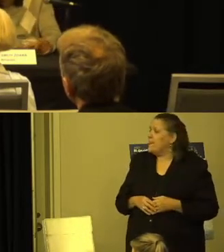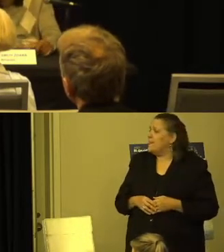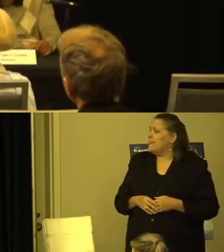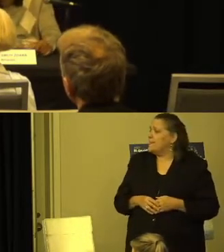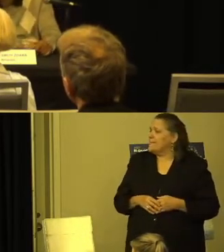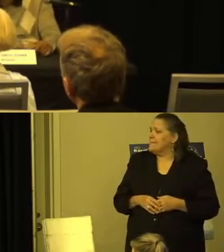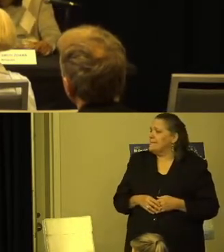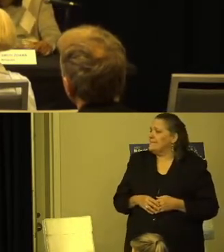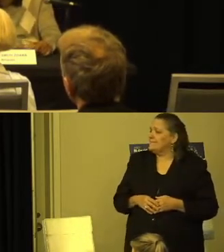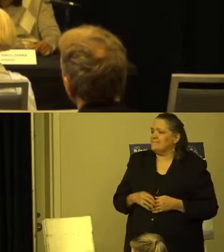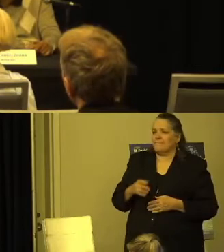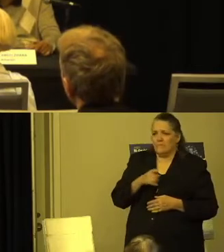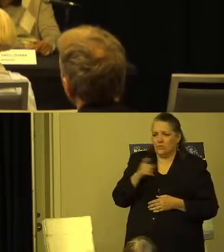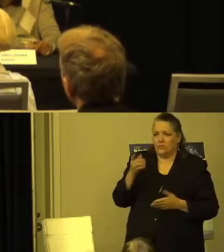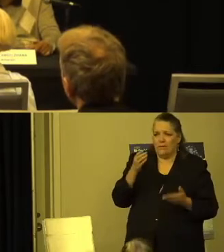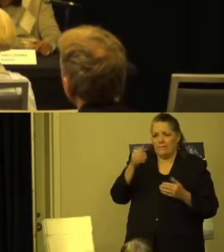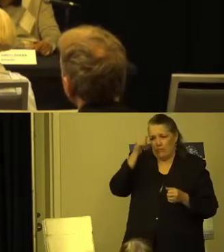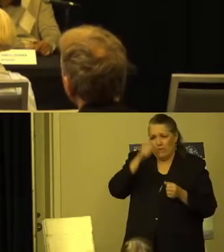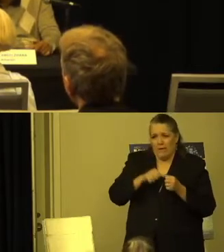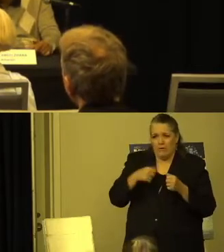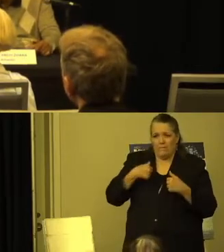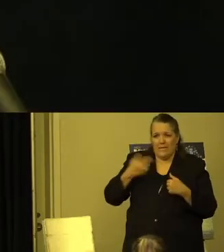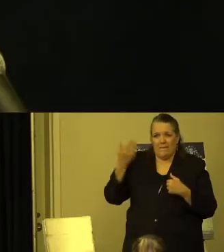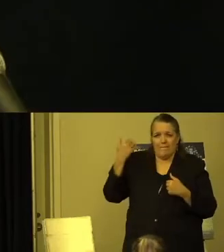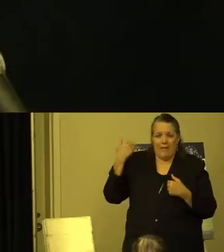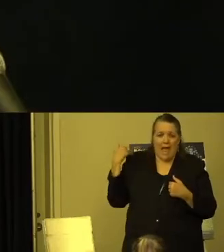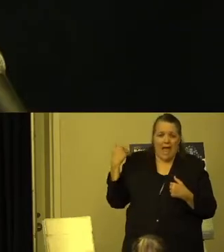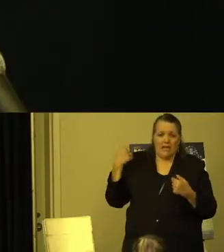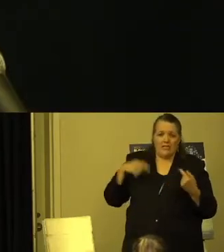And some of you remember me from back